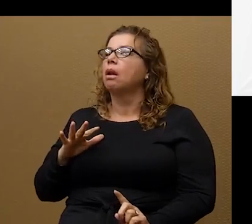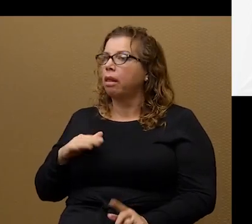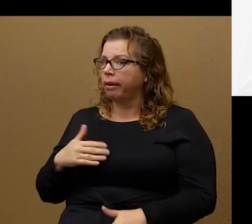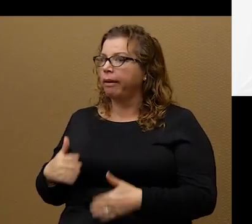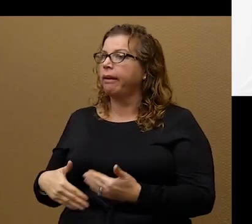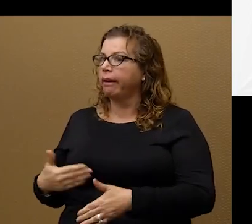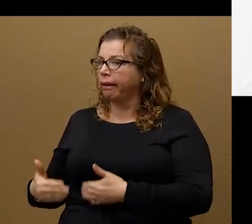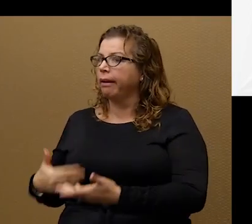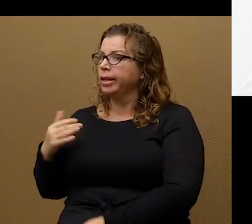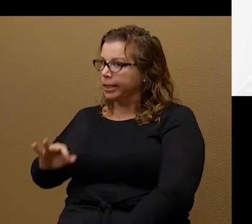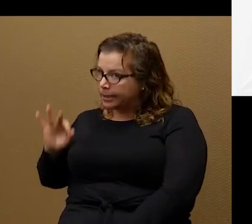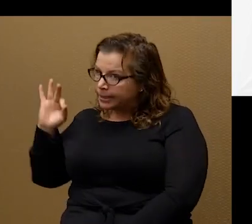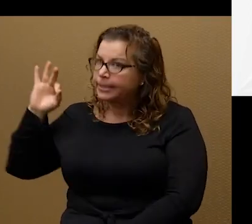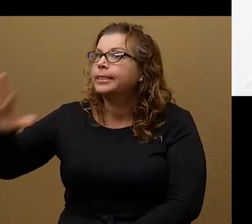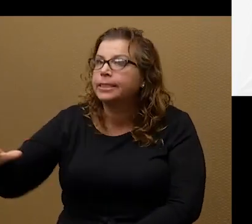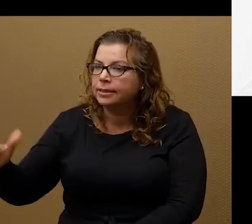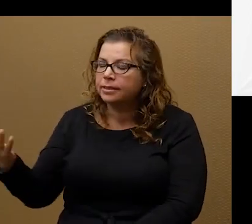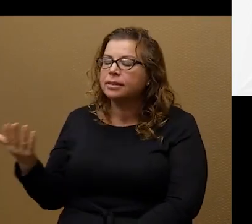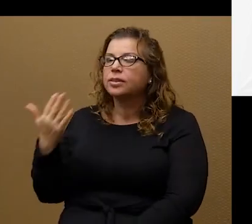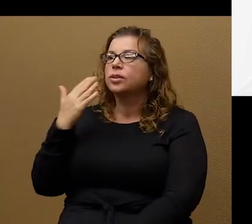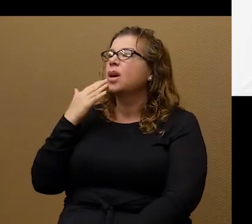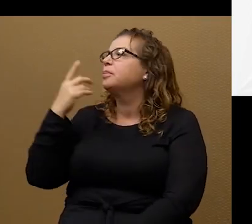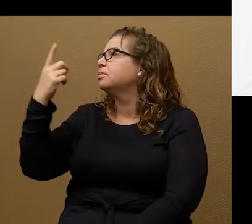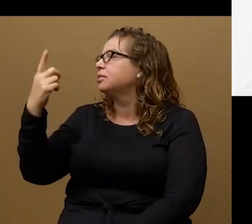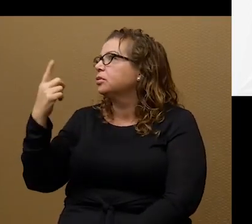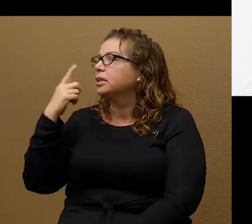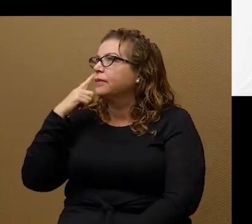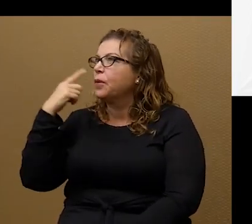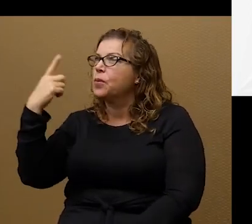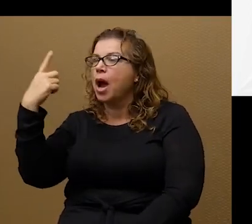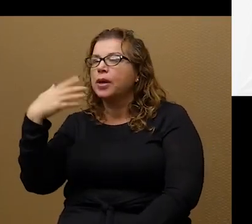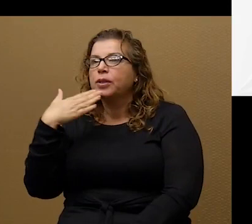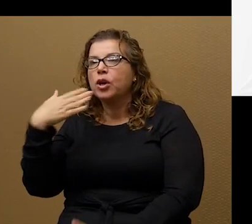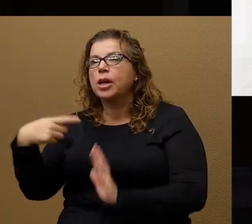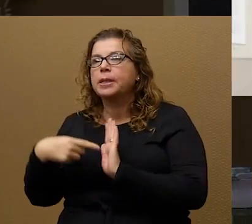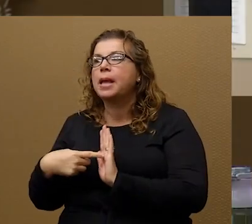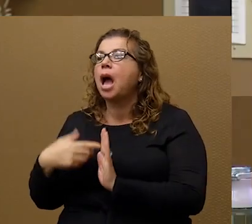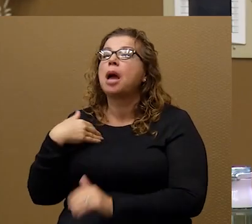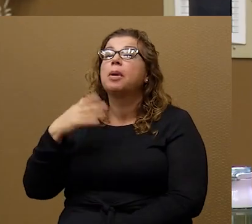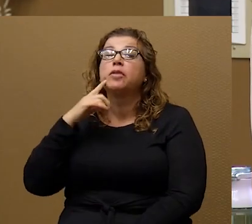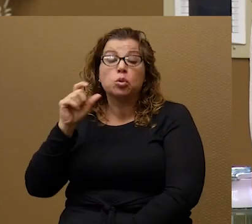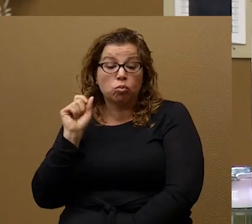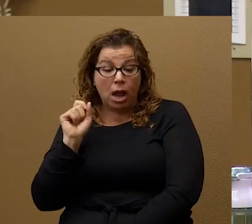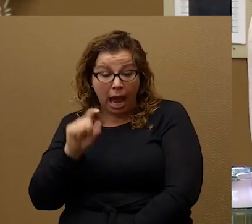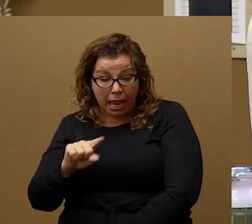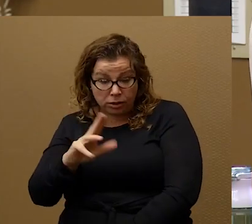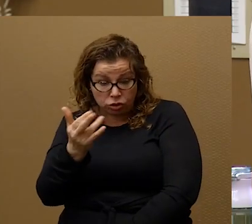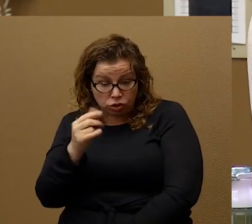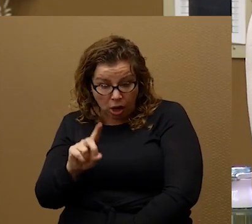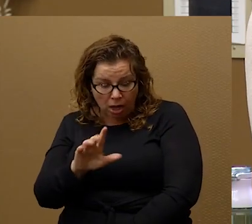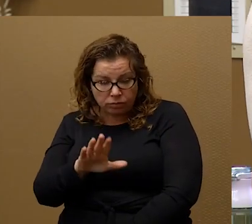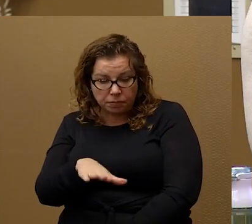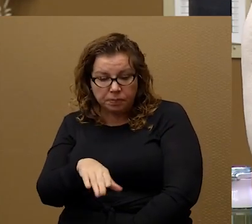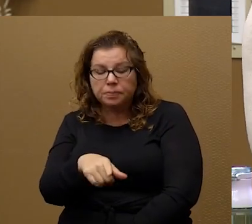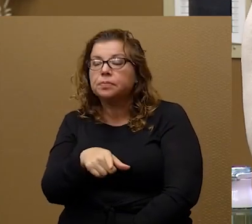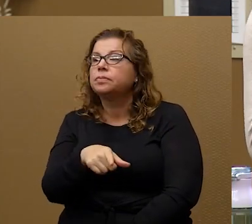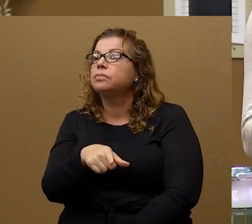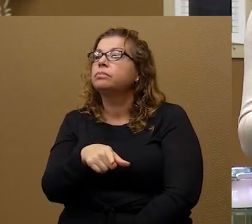trying to think of a good example. So a child, I ask a child a question about